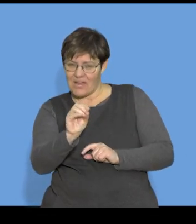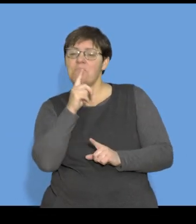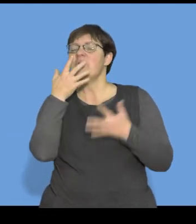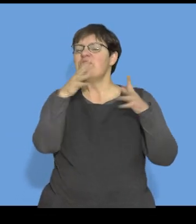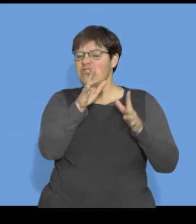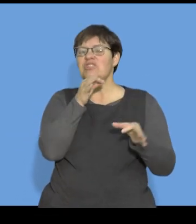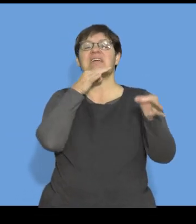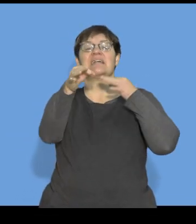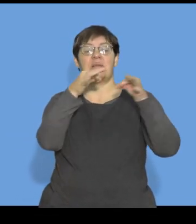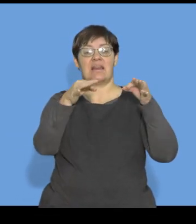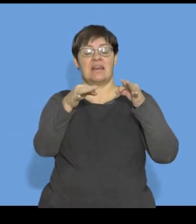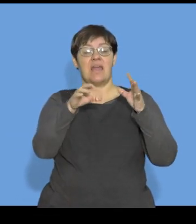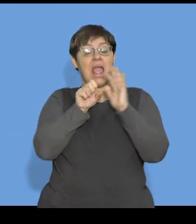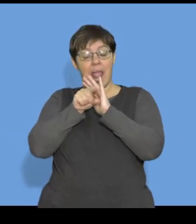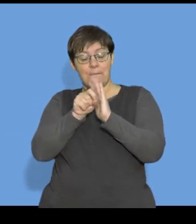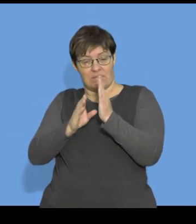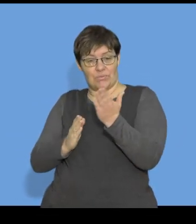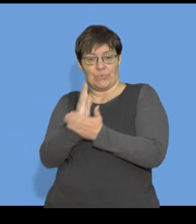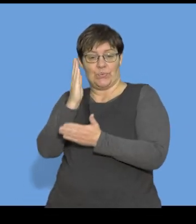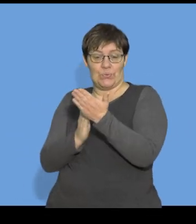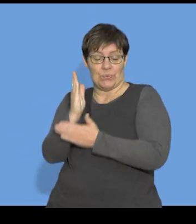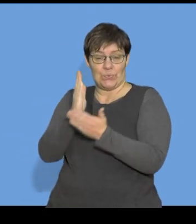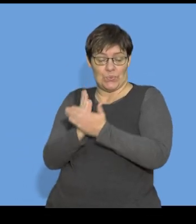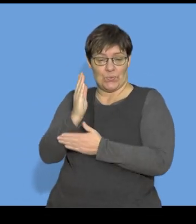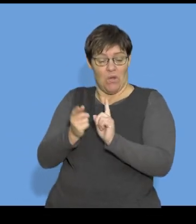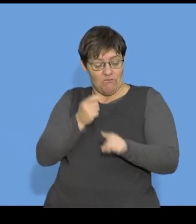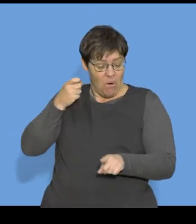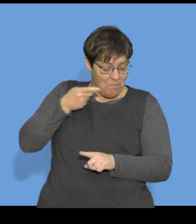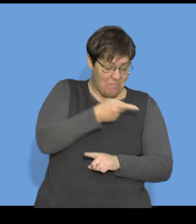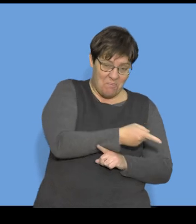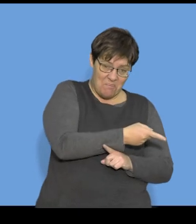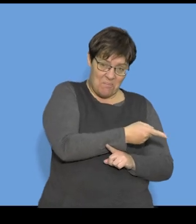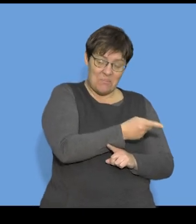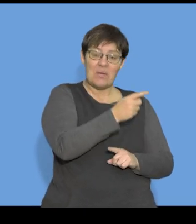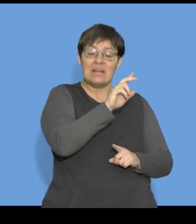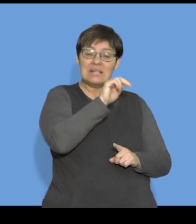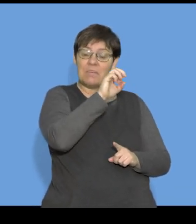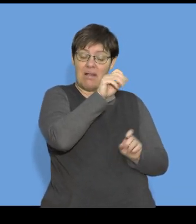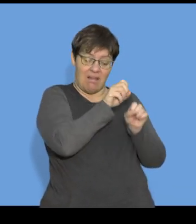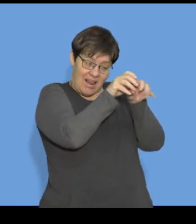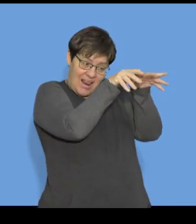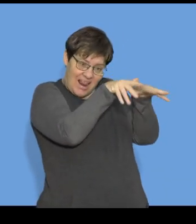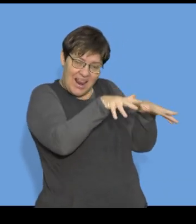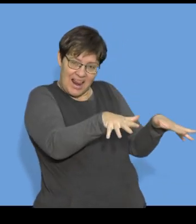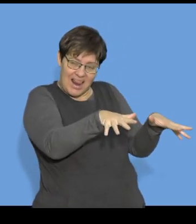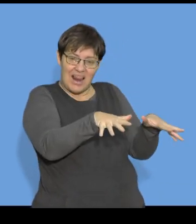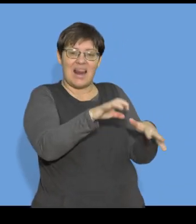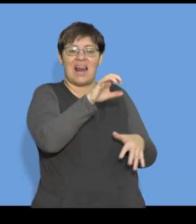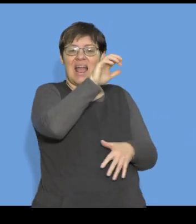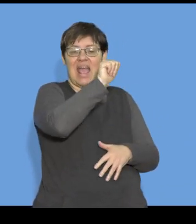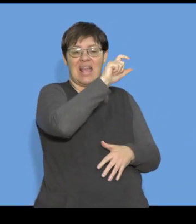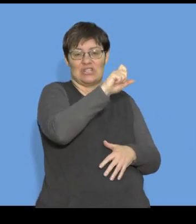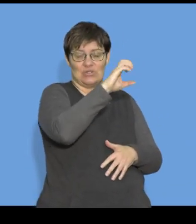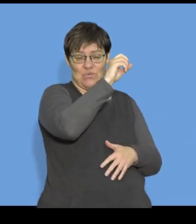we did talk to it, where the impulse passes from the terminal branch of the